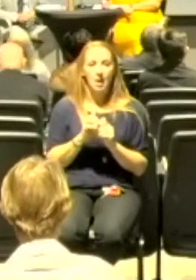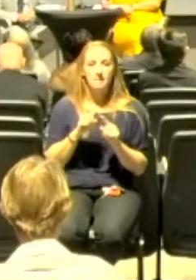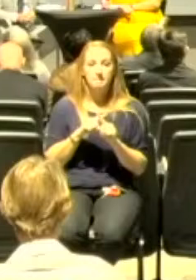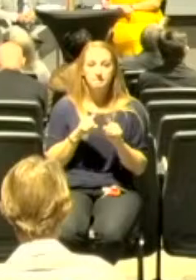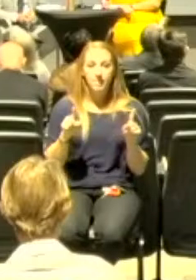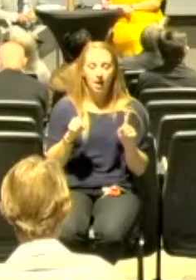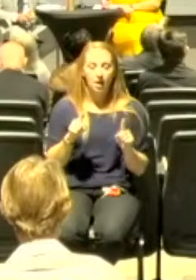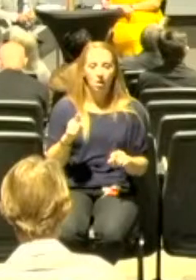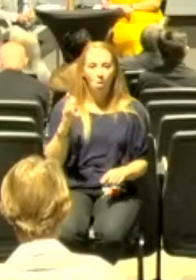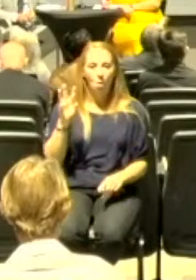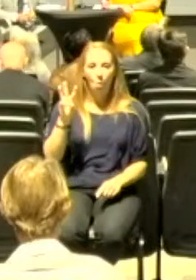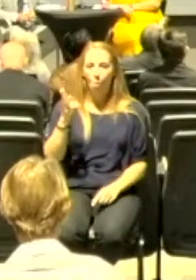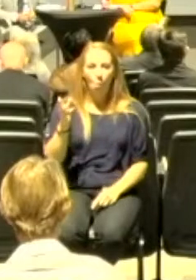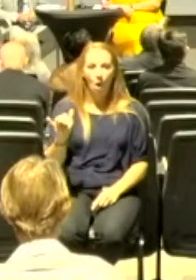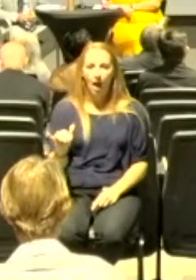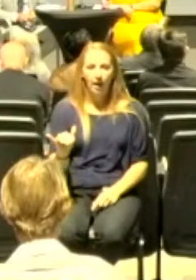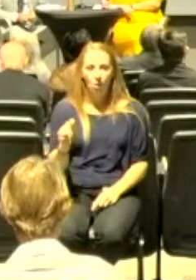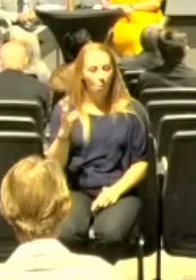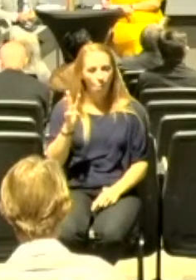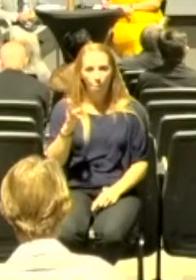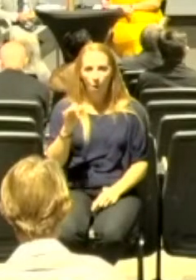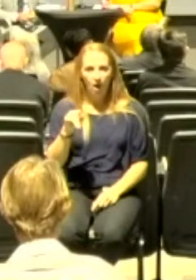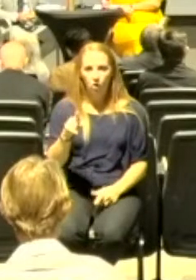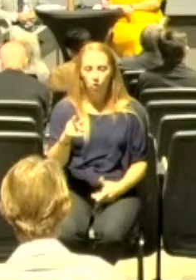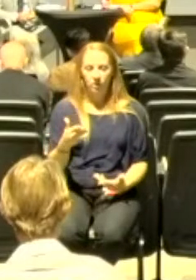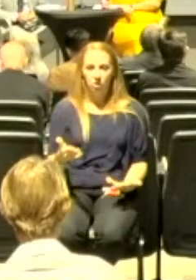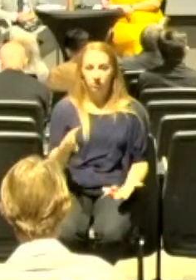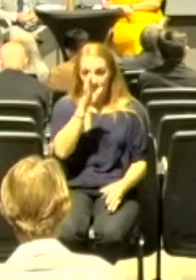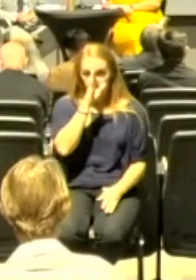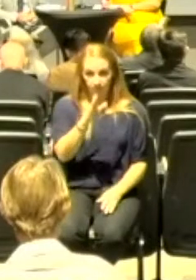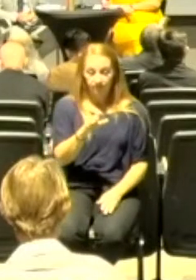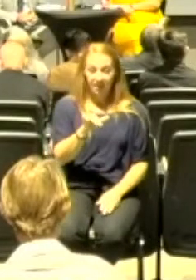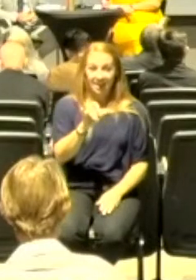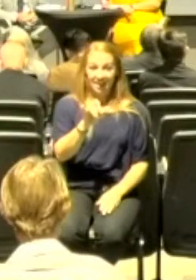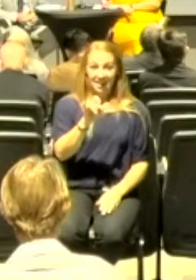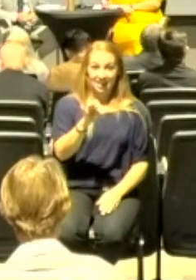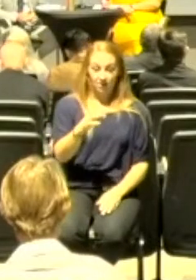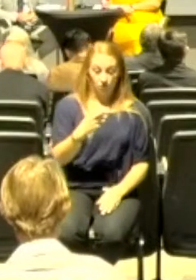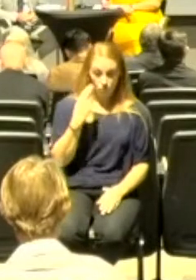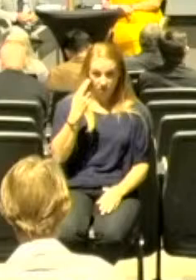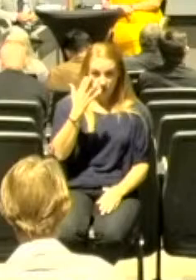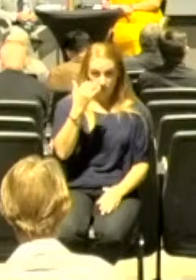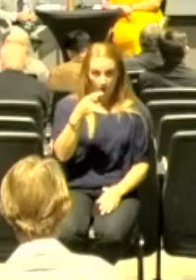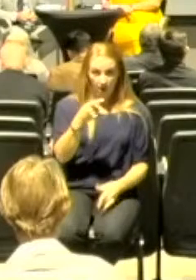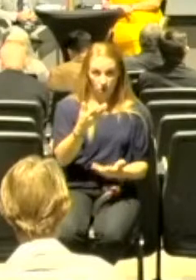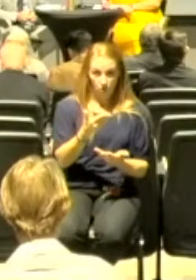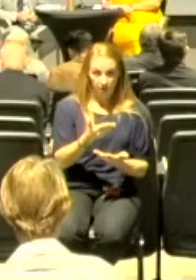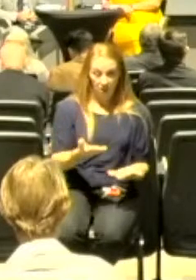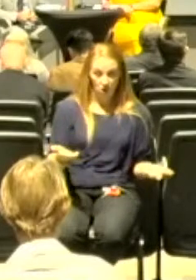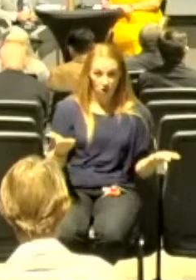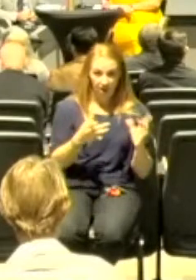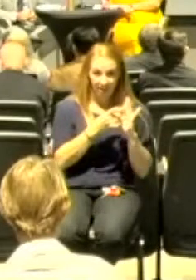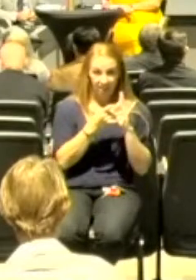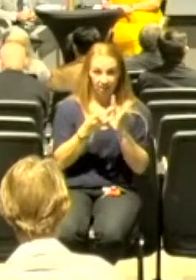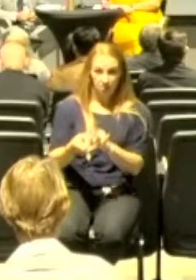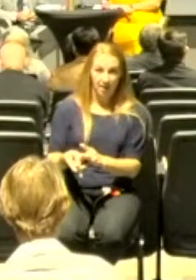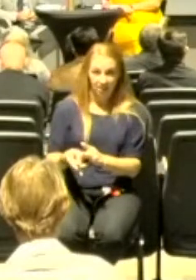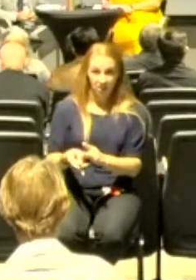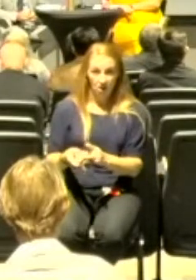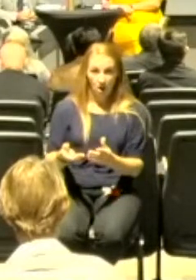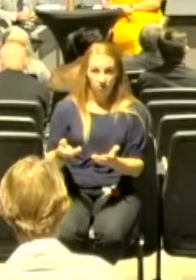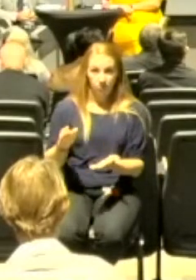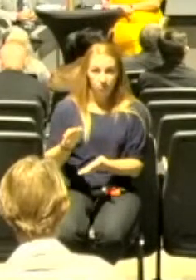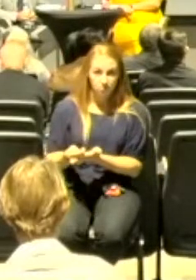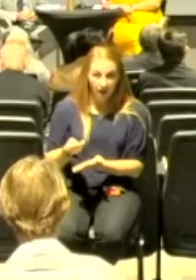have a why. And if I can just be so direct, if the why is simply based on kind of those pieces,